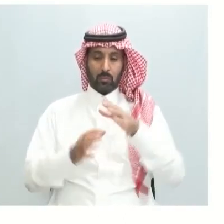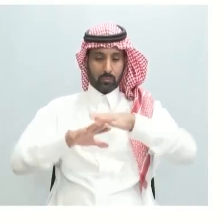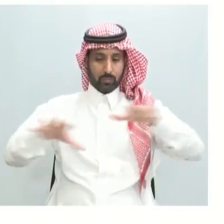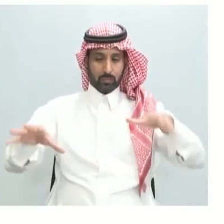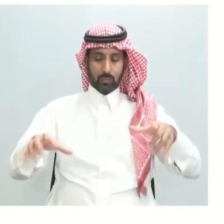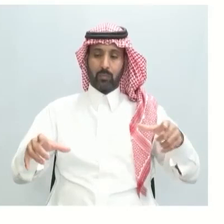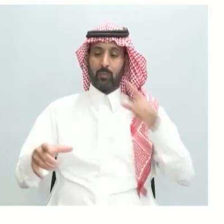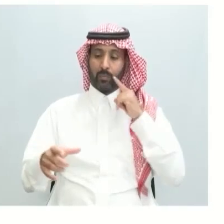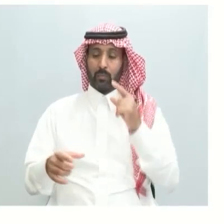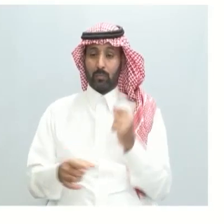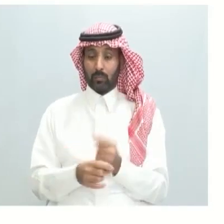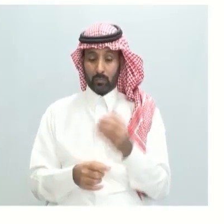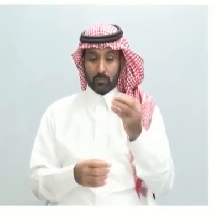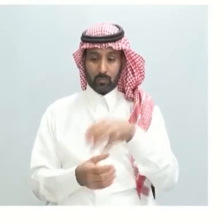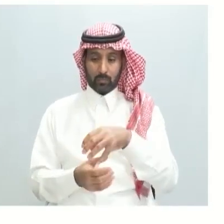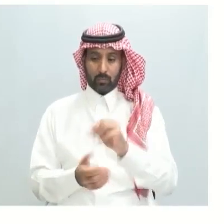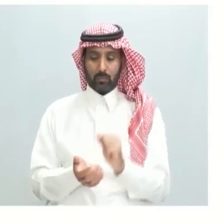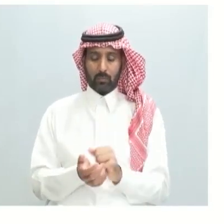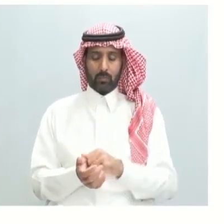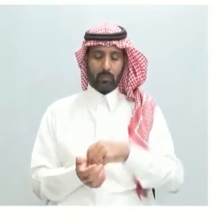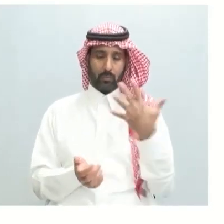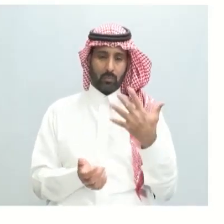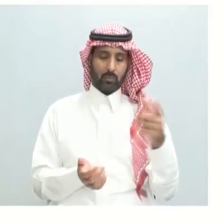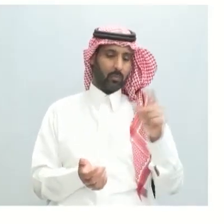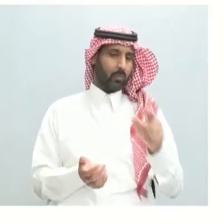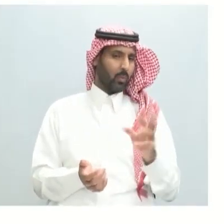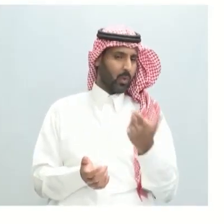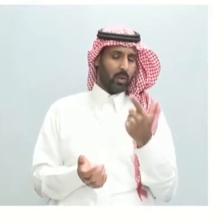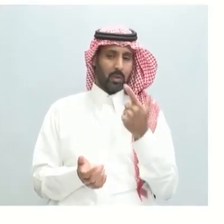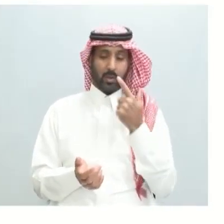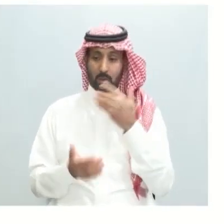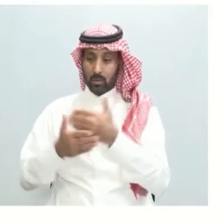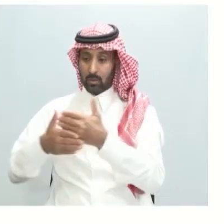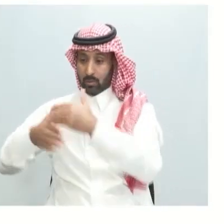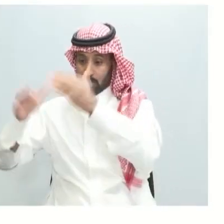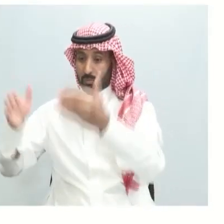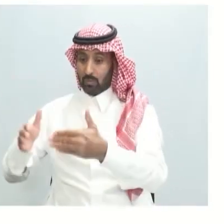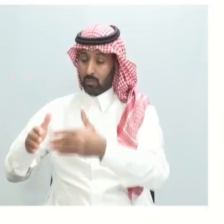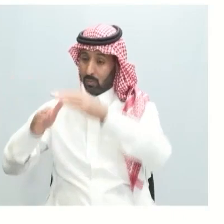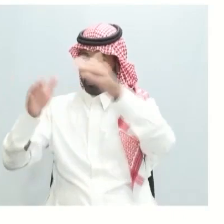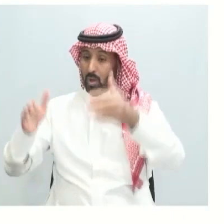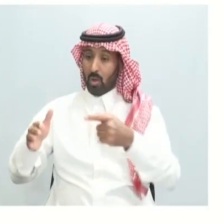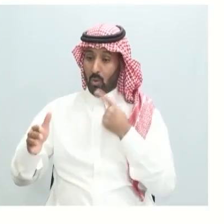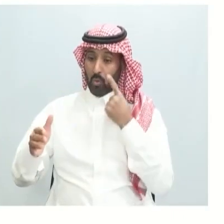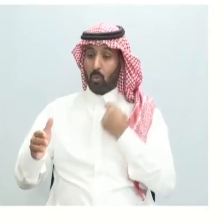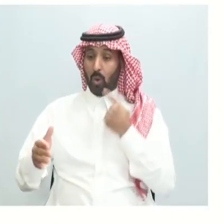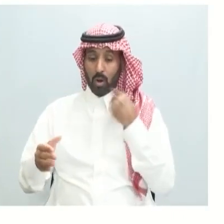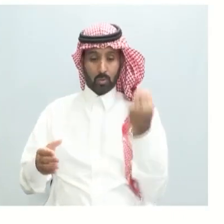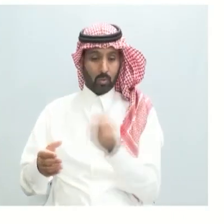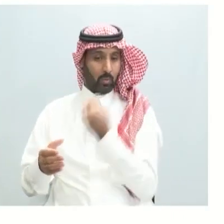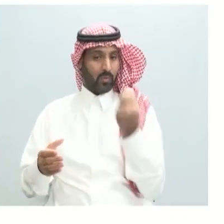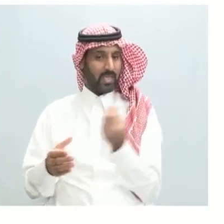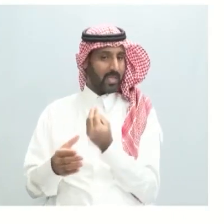space for something. And question five here, which building would you be interested in visiting and